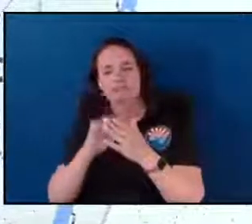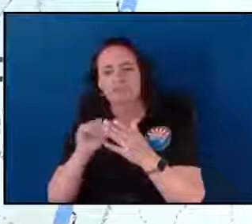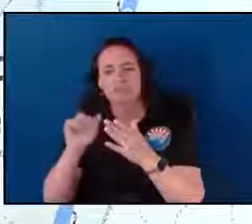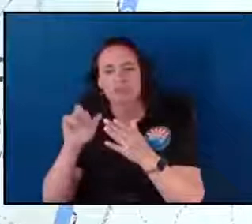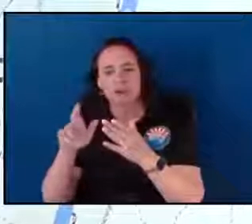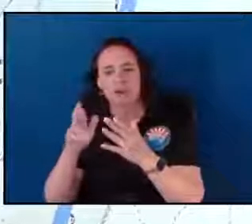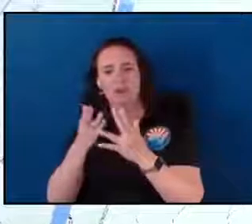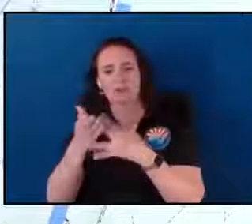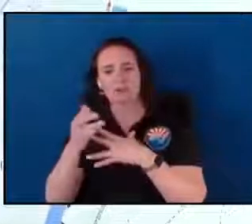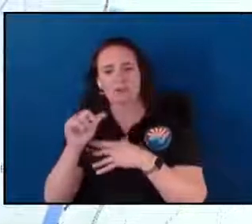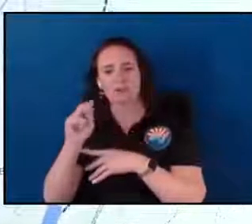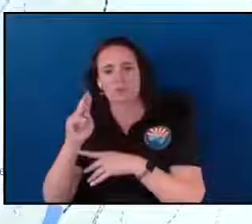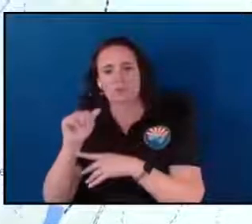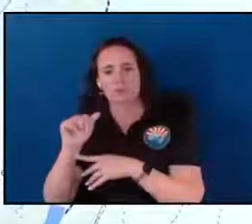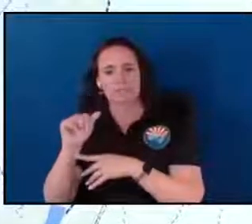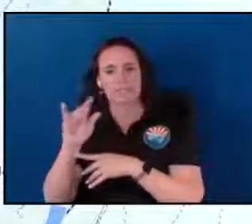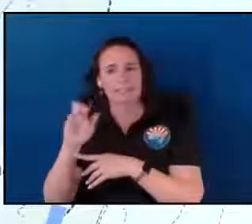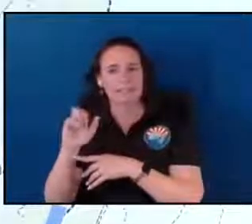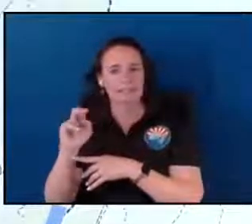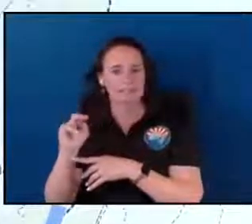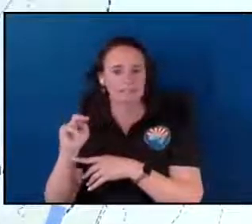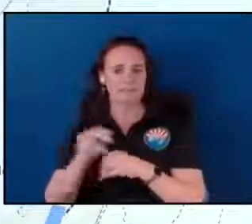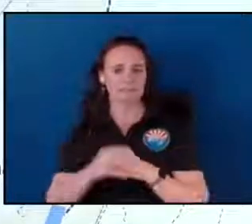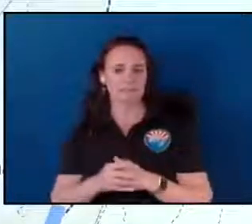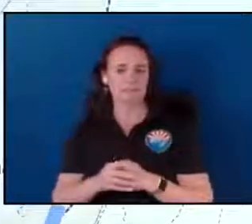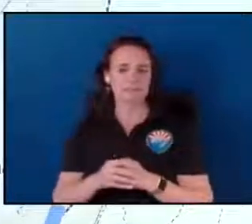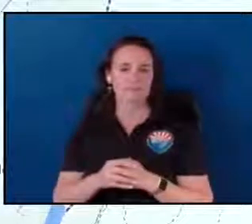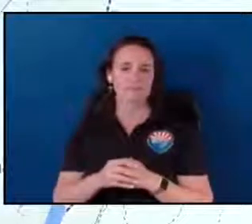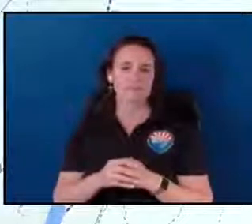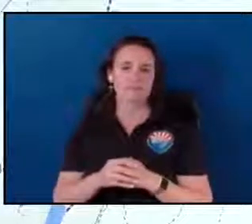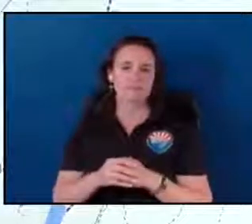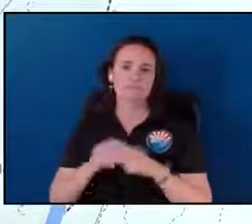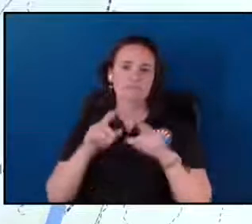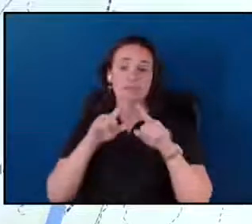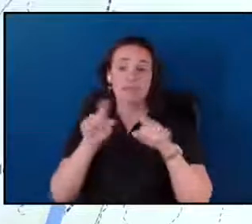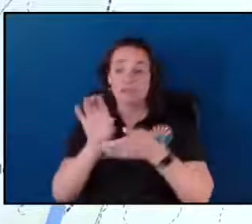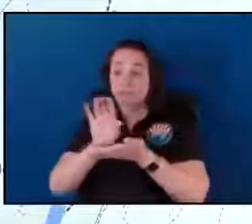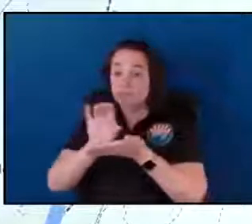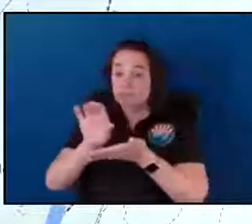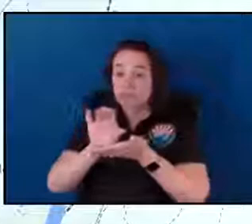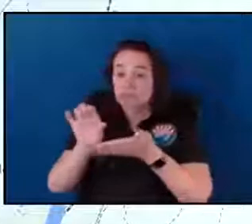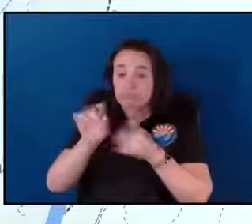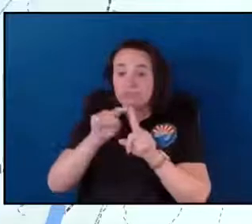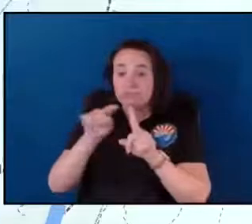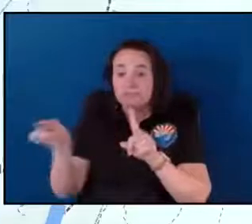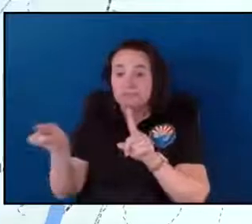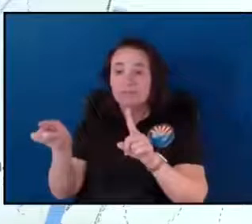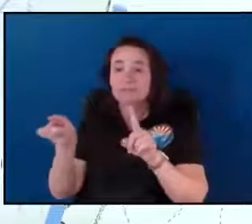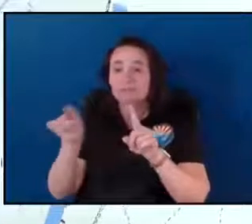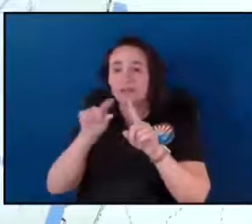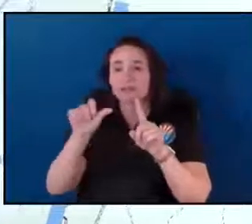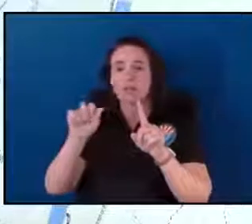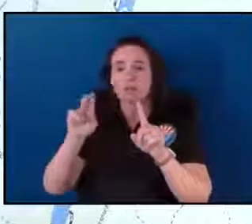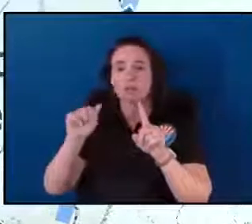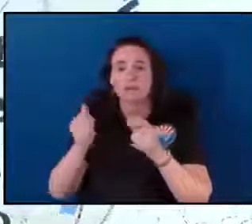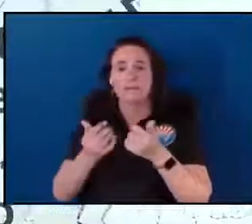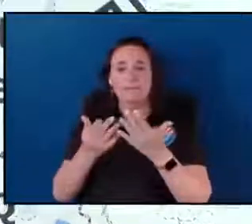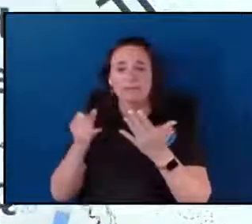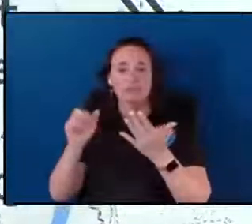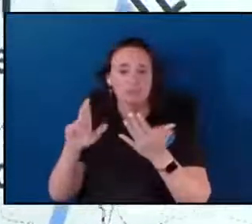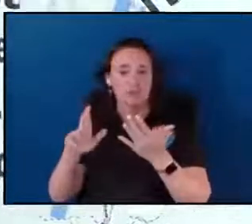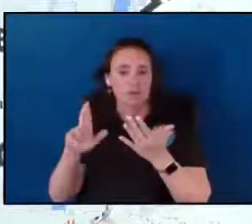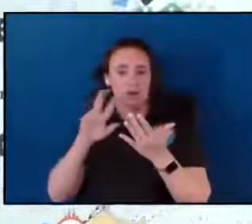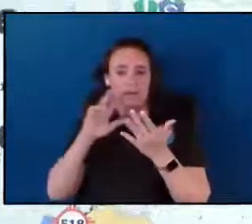Canyon. They're also working on getting this dozer line pushed down here across the top of the Luna fire scar, with the intent of eventually tying it back all the